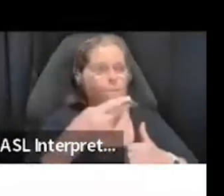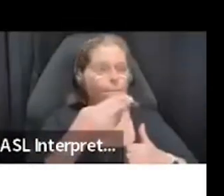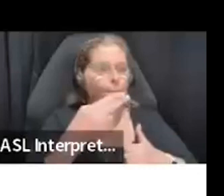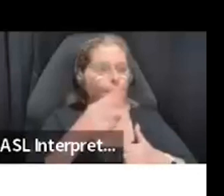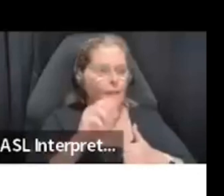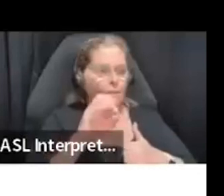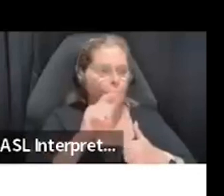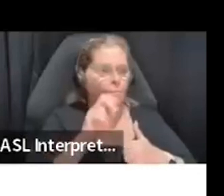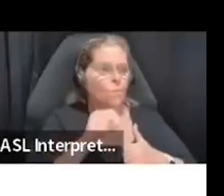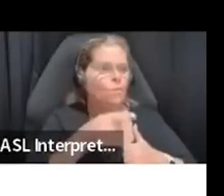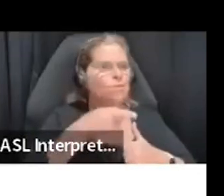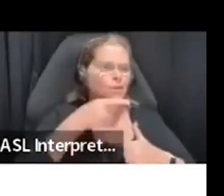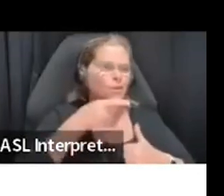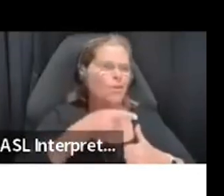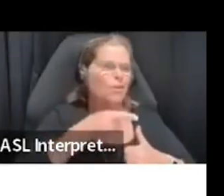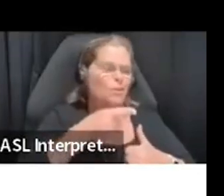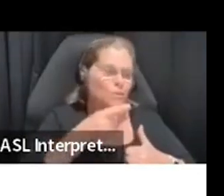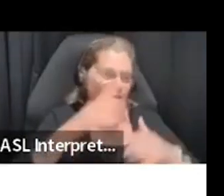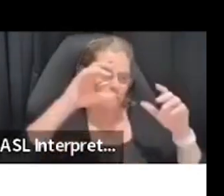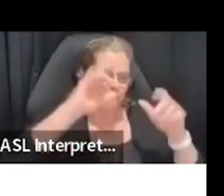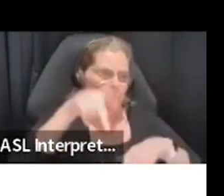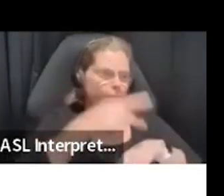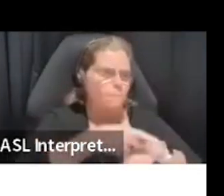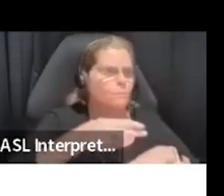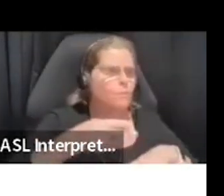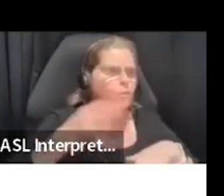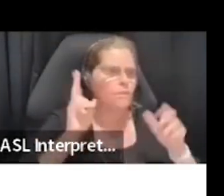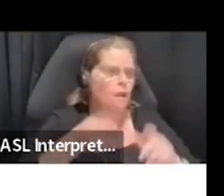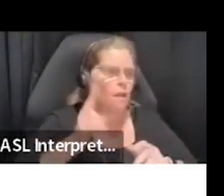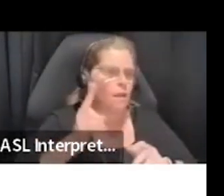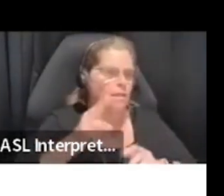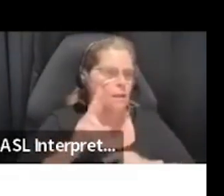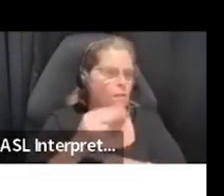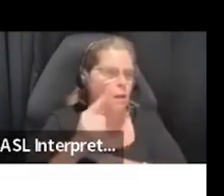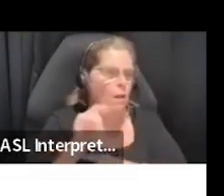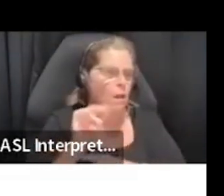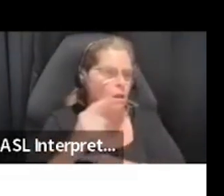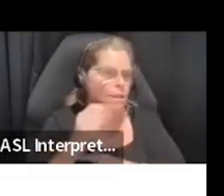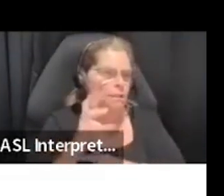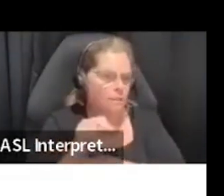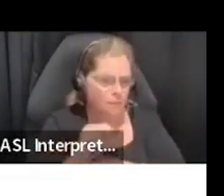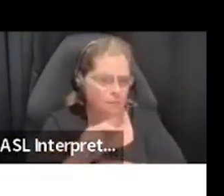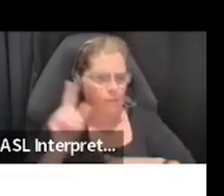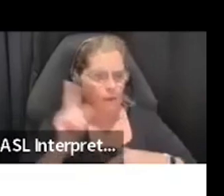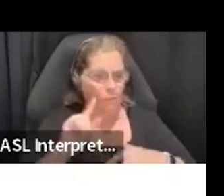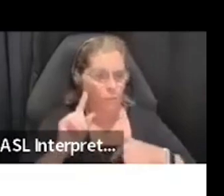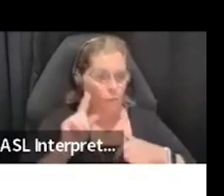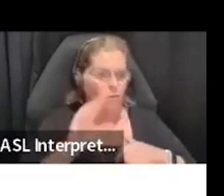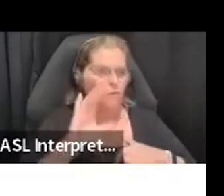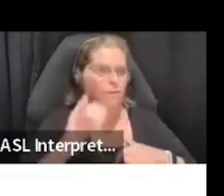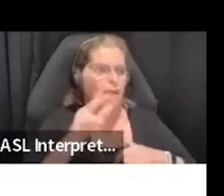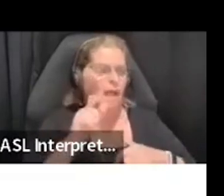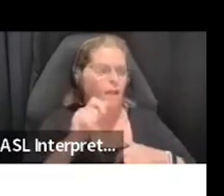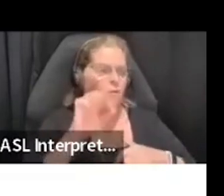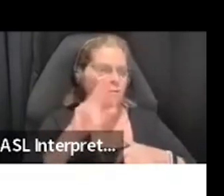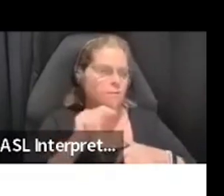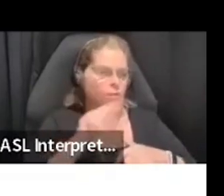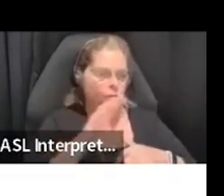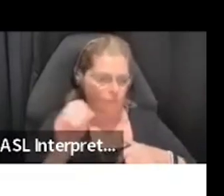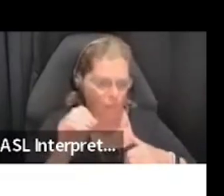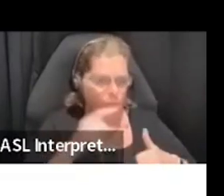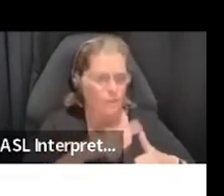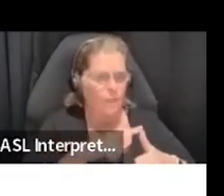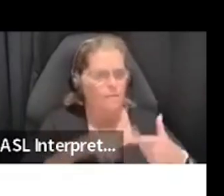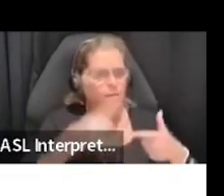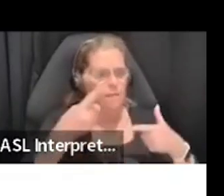of Huntingtown High School in Calvert County Public Schools. We have Dr. Erica Levy, educational specialist